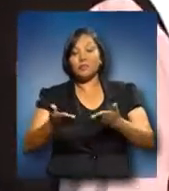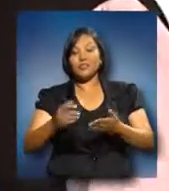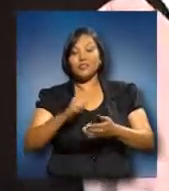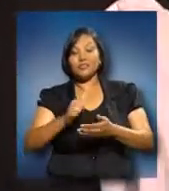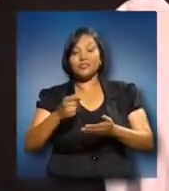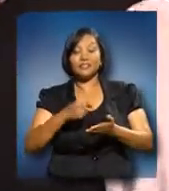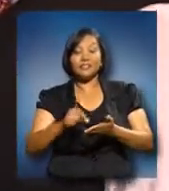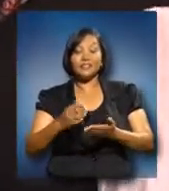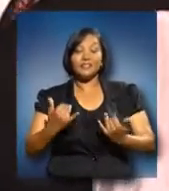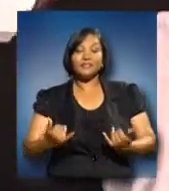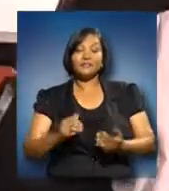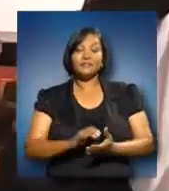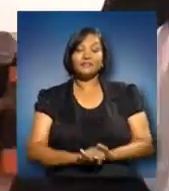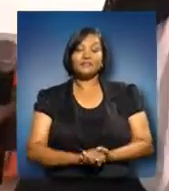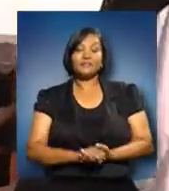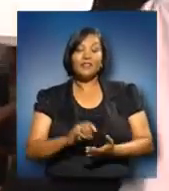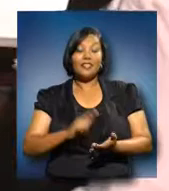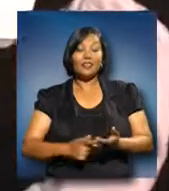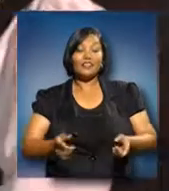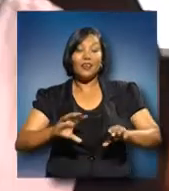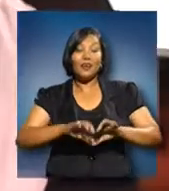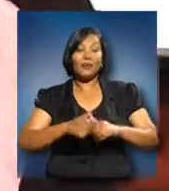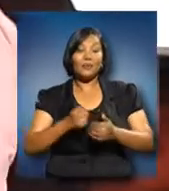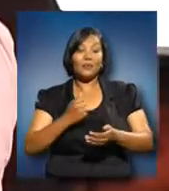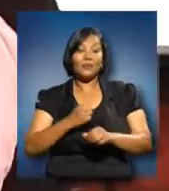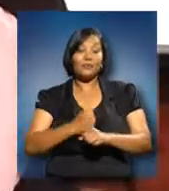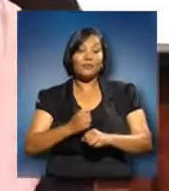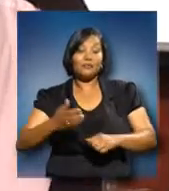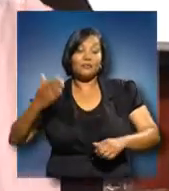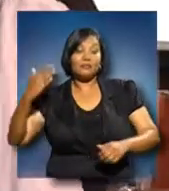them down. That was it.